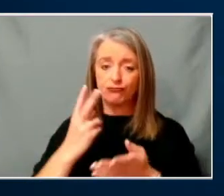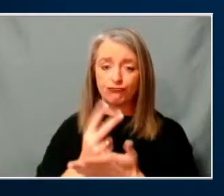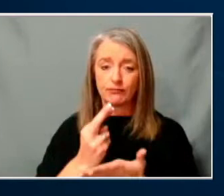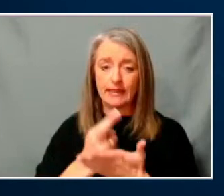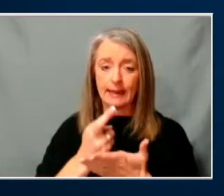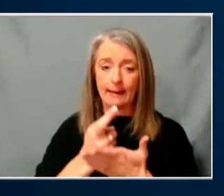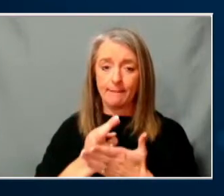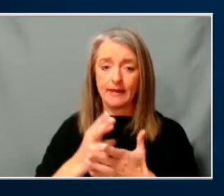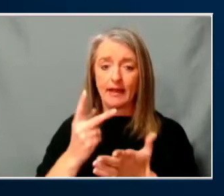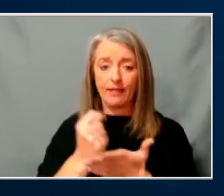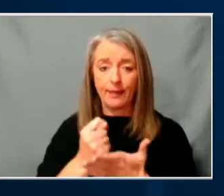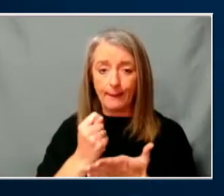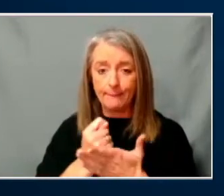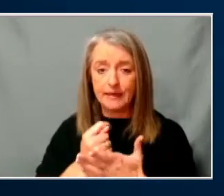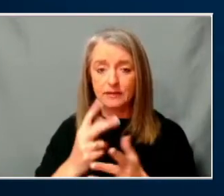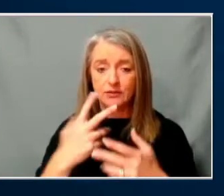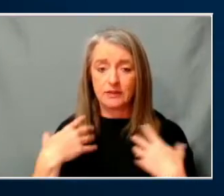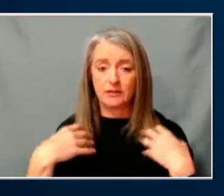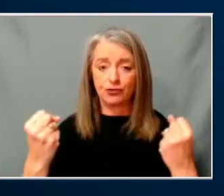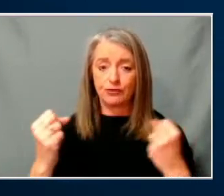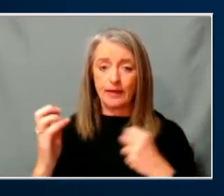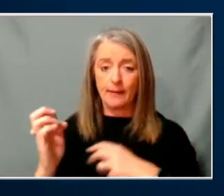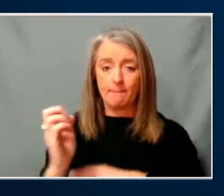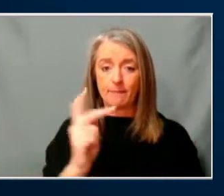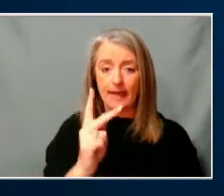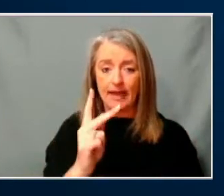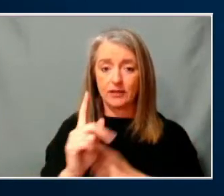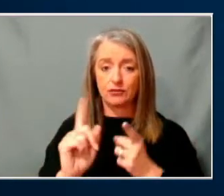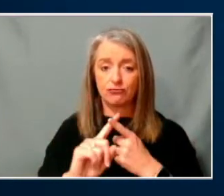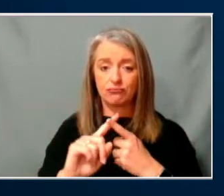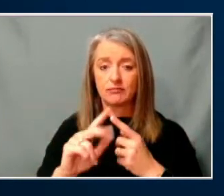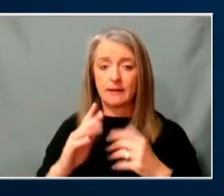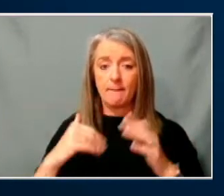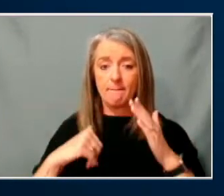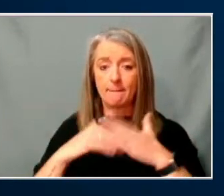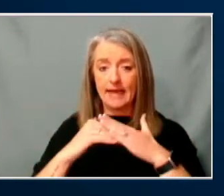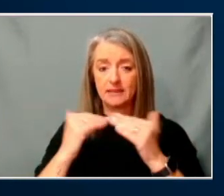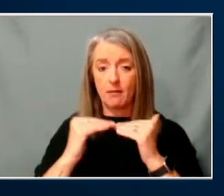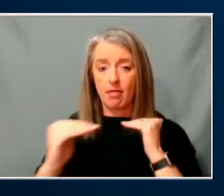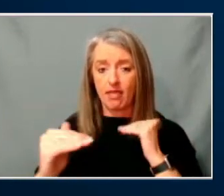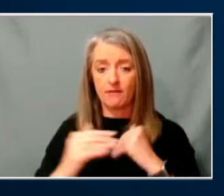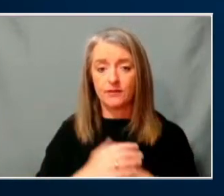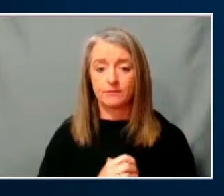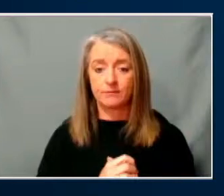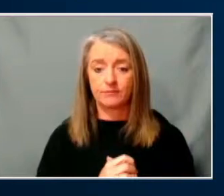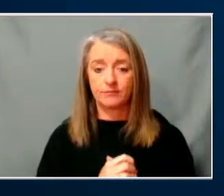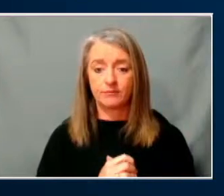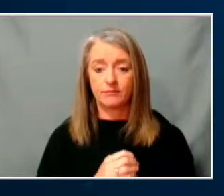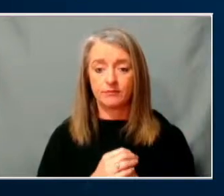rehab and therapy to get his strength back to the maximum level.